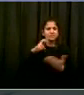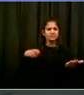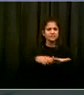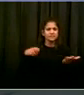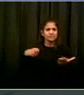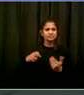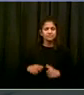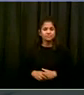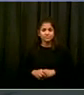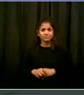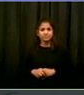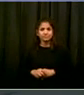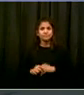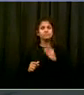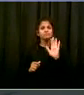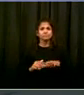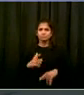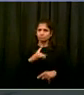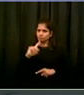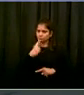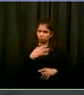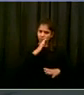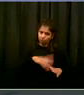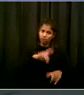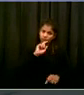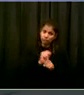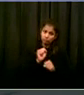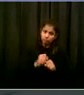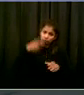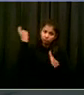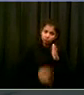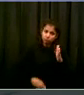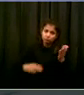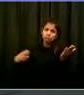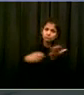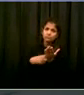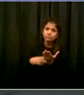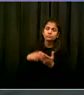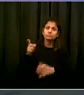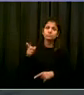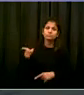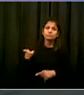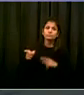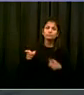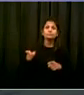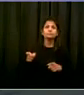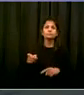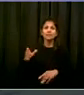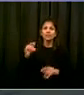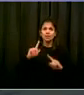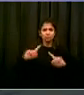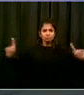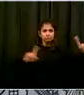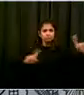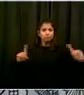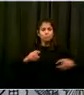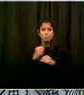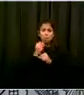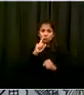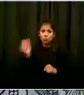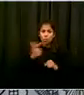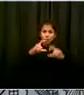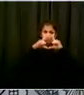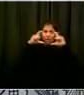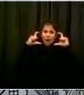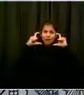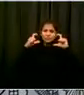not wearing face coverings or not maintaining social distancing can be as high as $1,000 a day. So these are additional tools. Again,